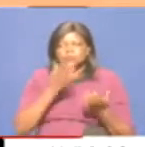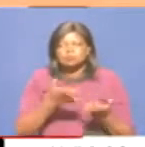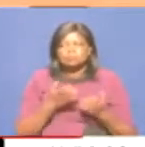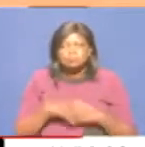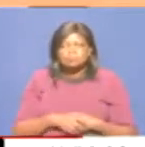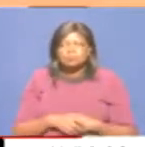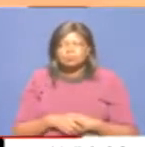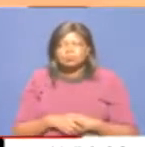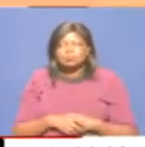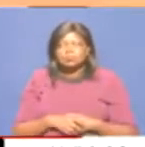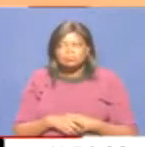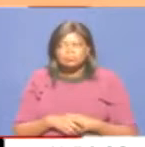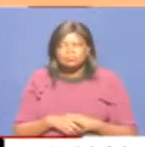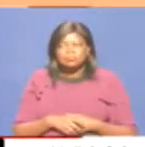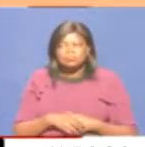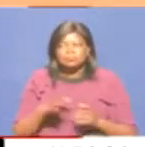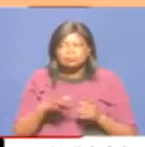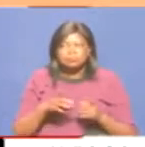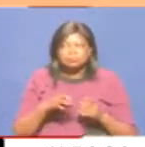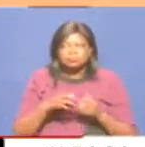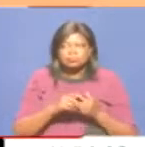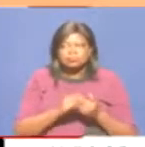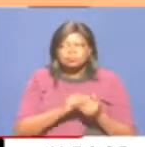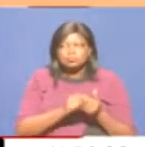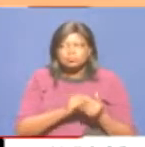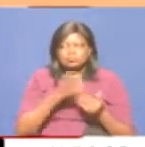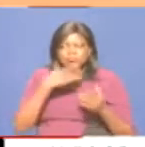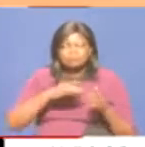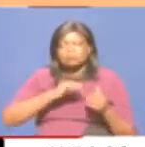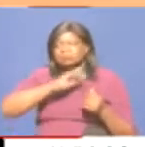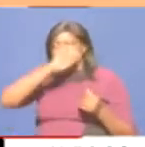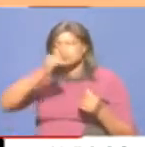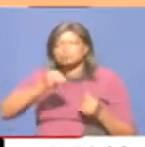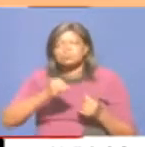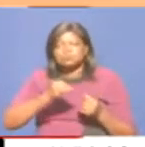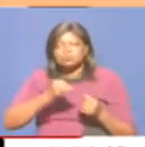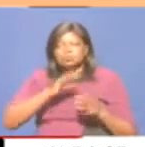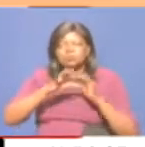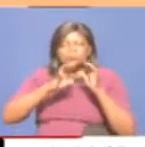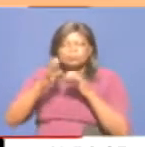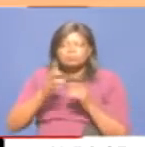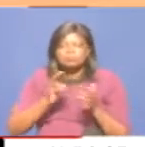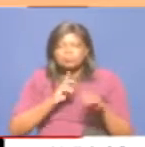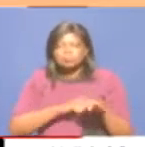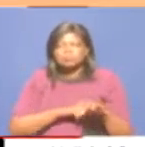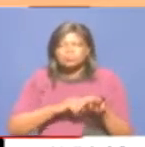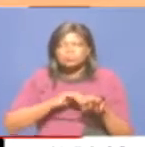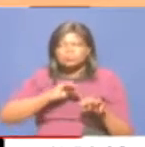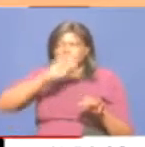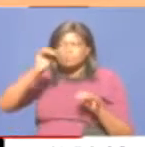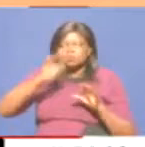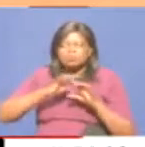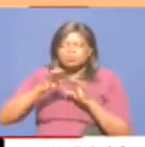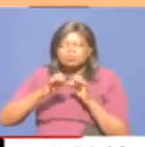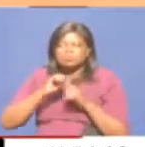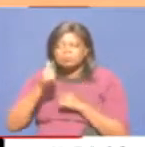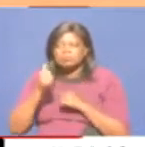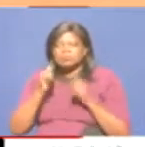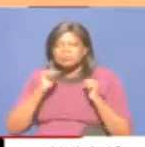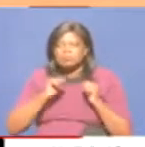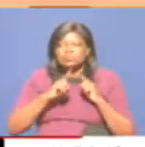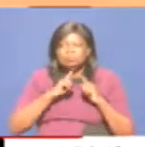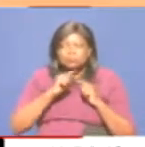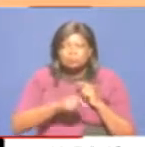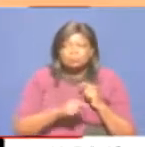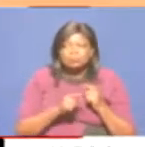protocol adjustments. Mm-hmm. You know, people are climbing the mountain. Yes. So when you're climbing the mountain, mm-hmm. there are mountain climbers that are likely to speak